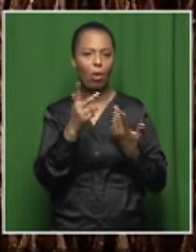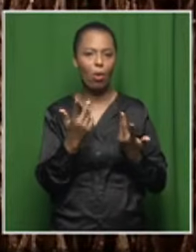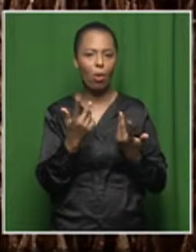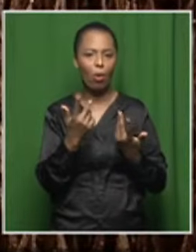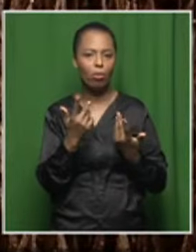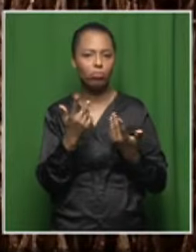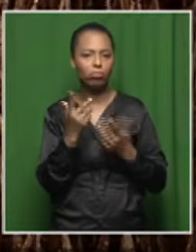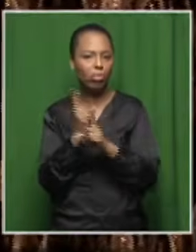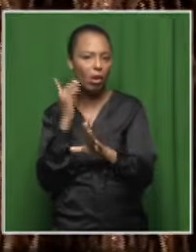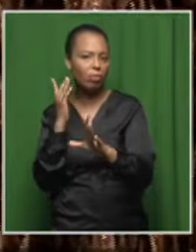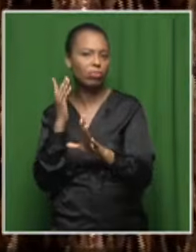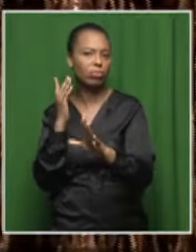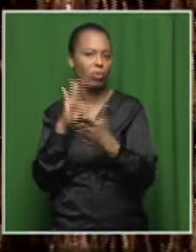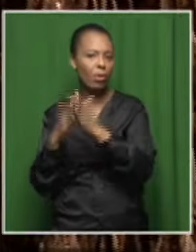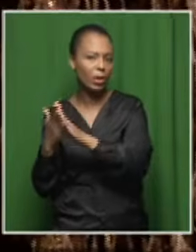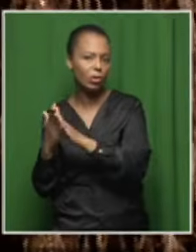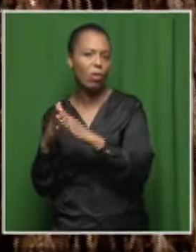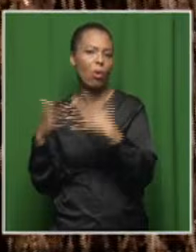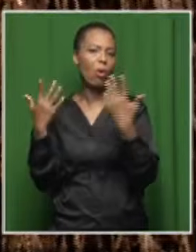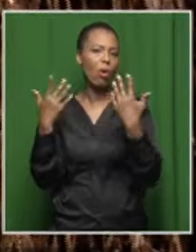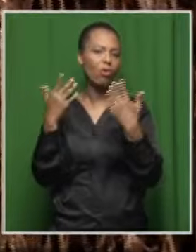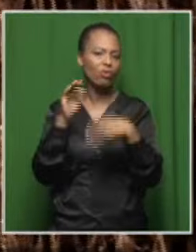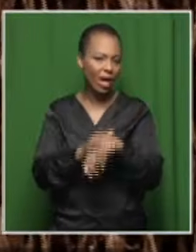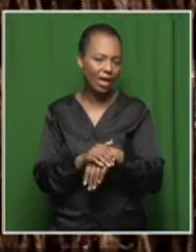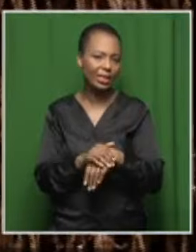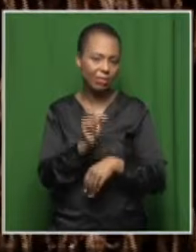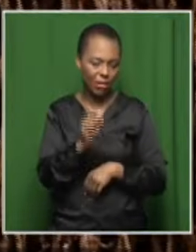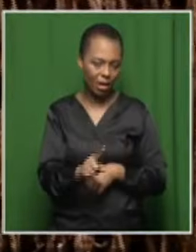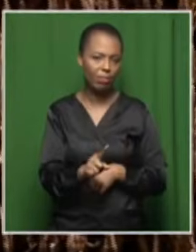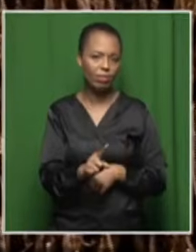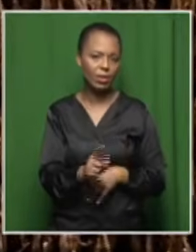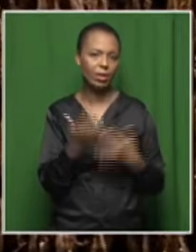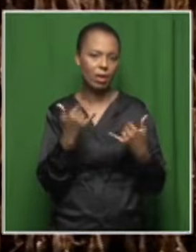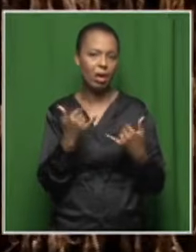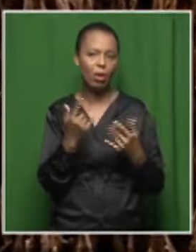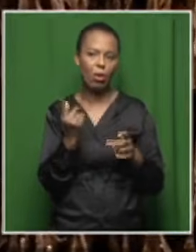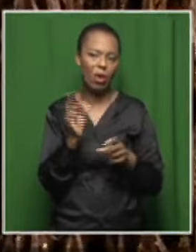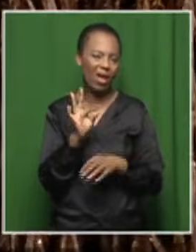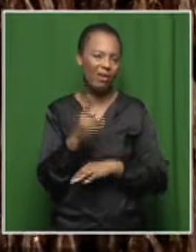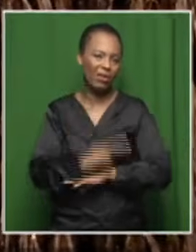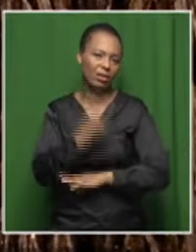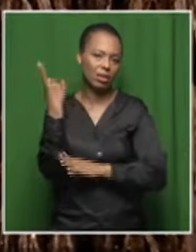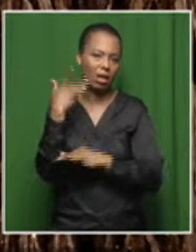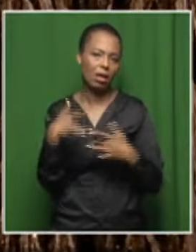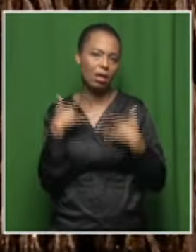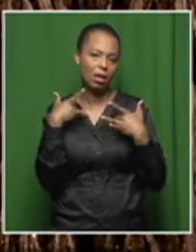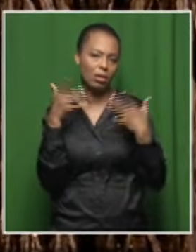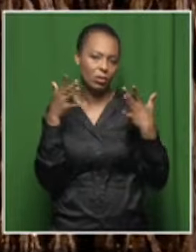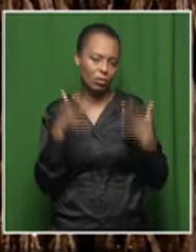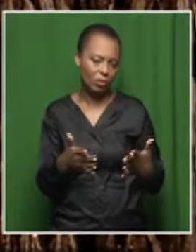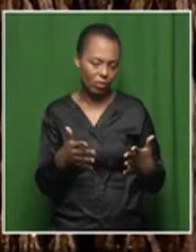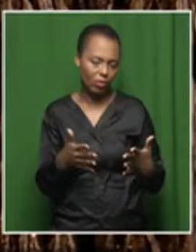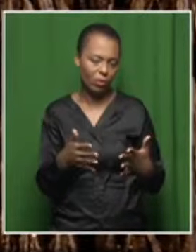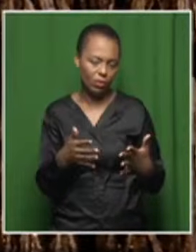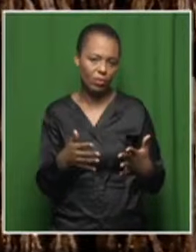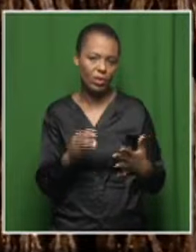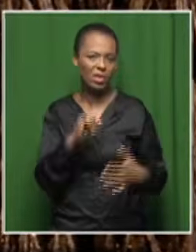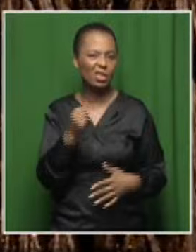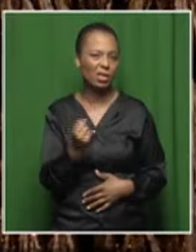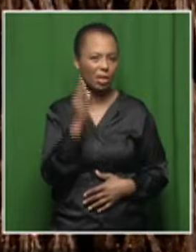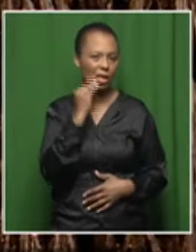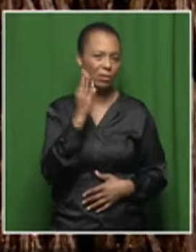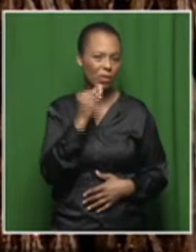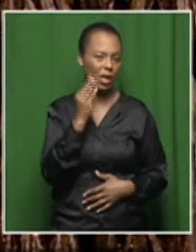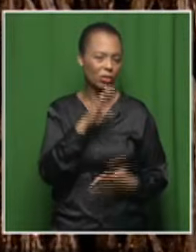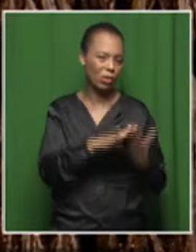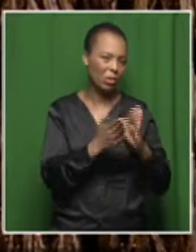or friends, and essentially the kinds of materials that we encounter in our day-to-day. That this isn't just an experience that the